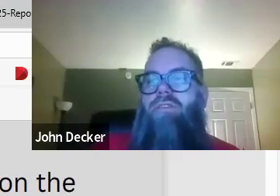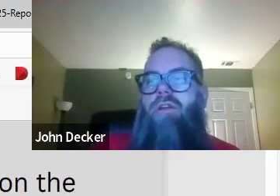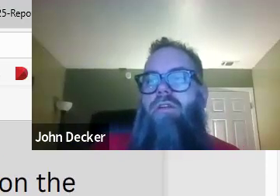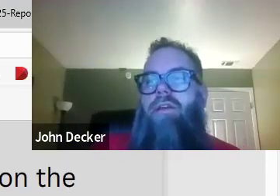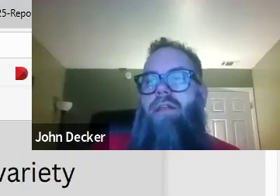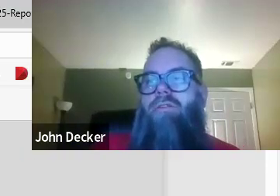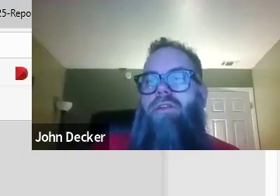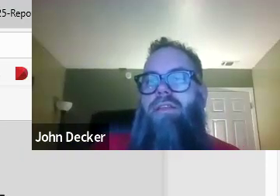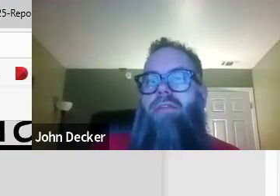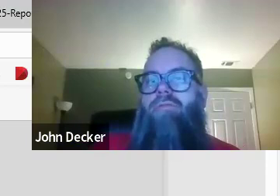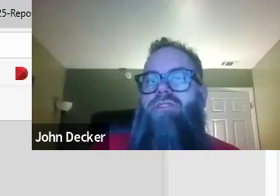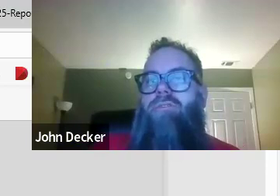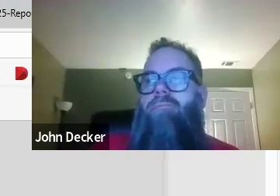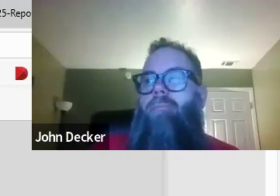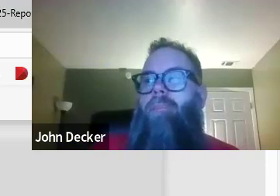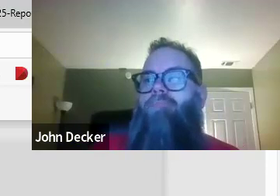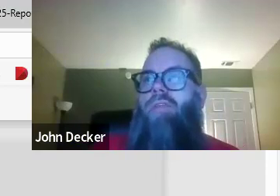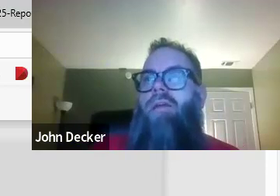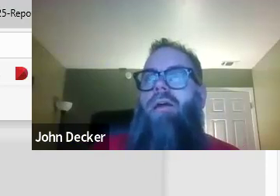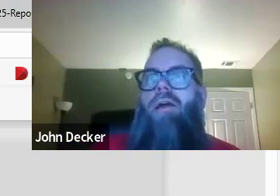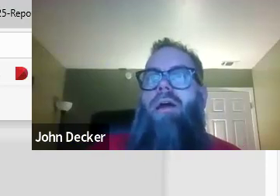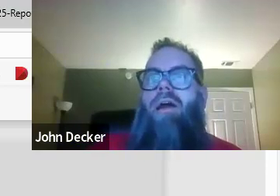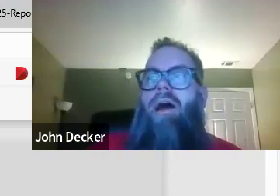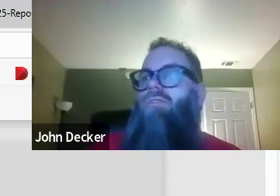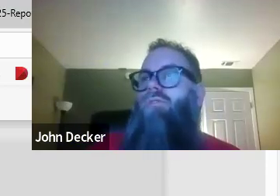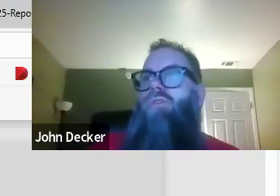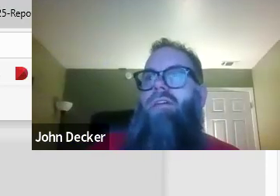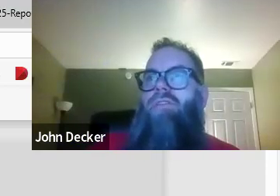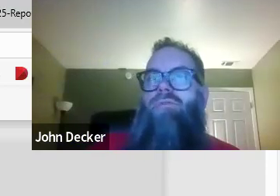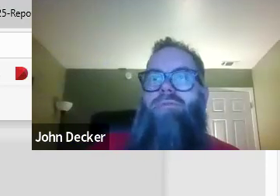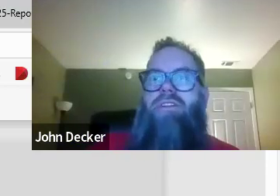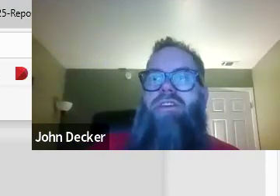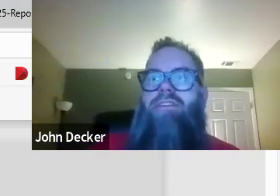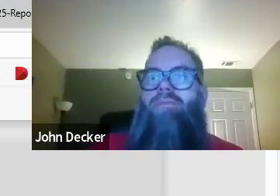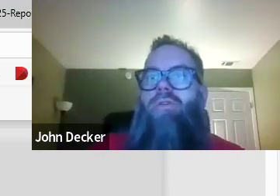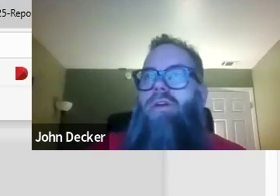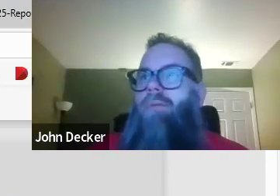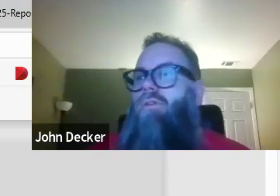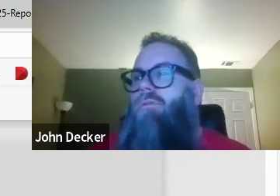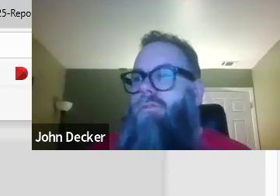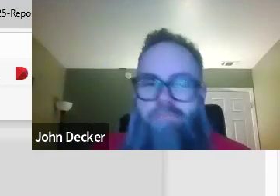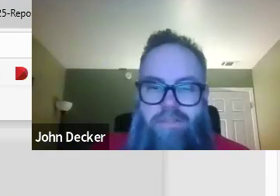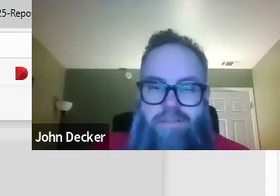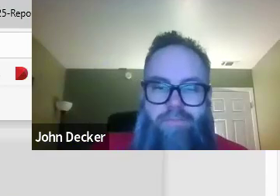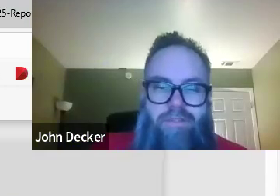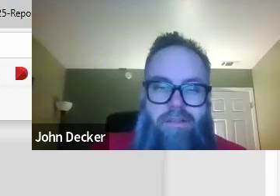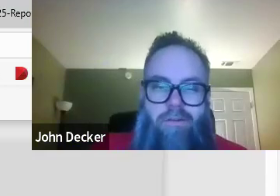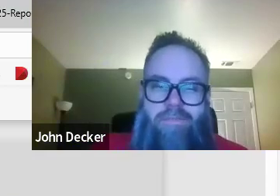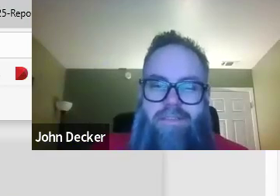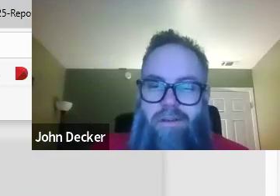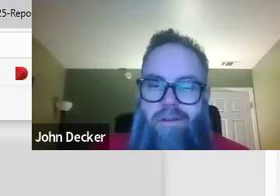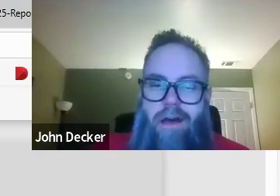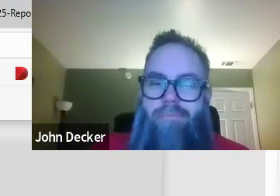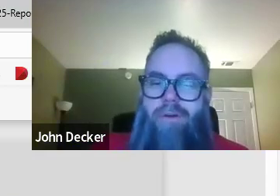got those, and they're right on our calendar to get that information. I don't know if we have anyone from Sunshine Day Program or if Miss